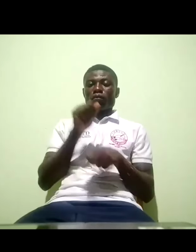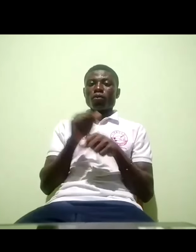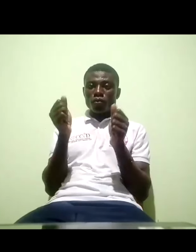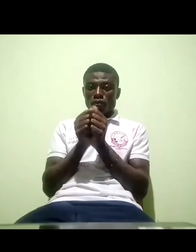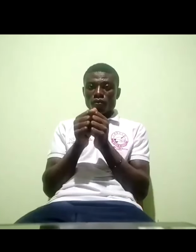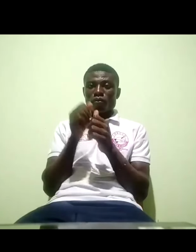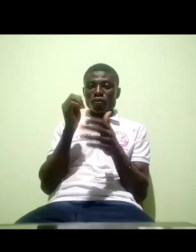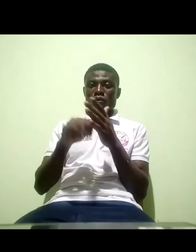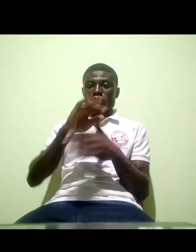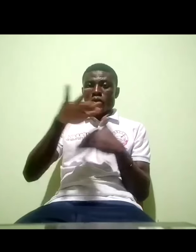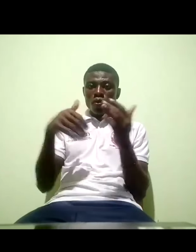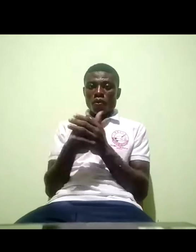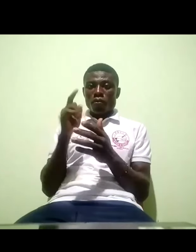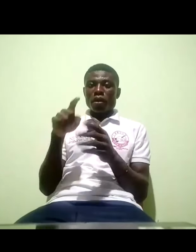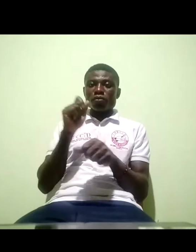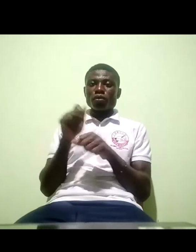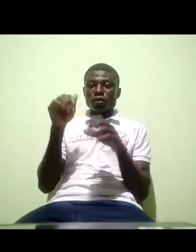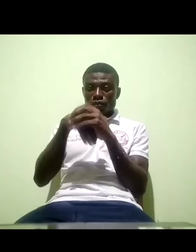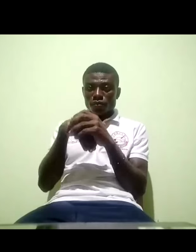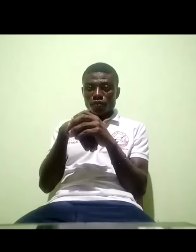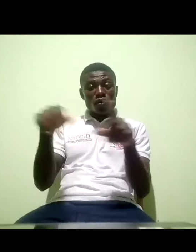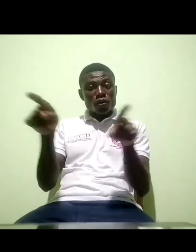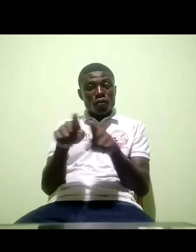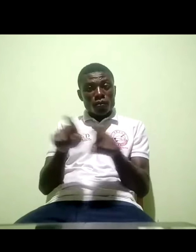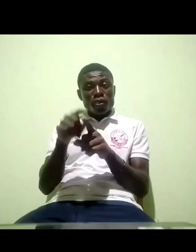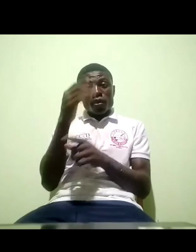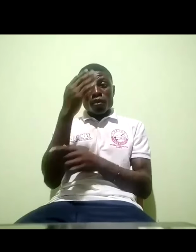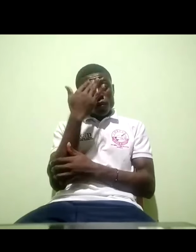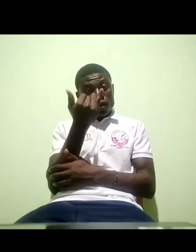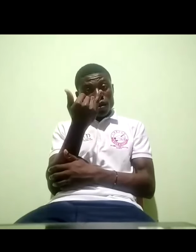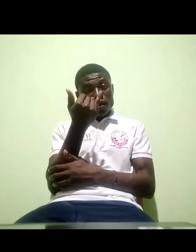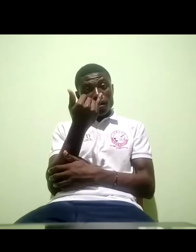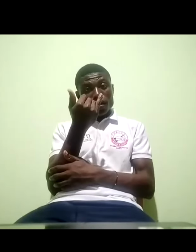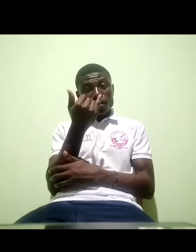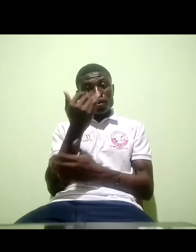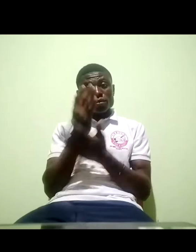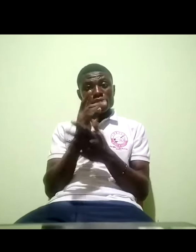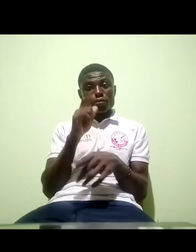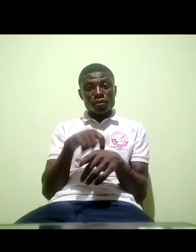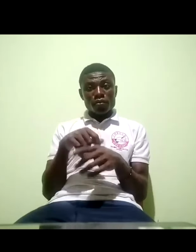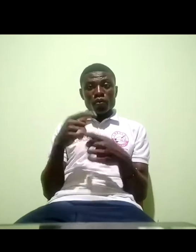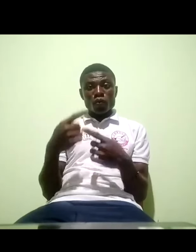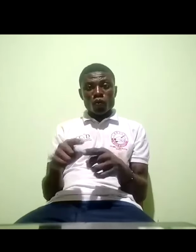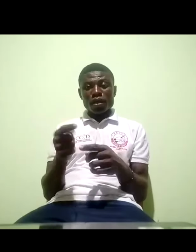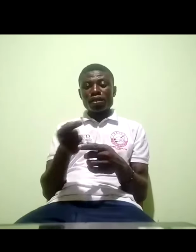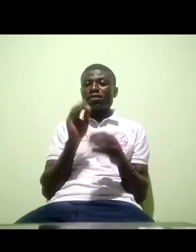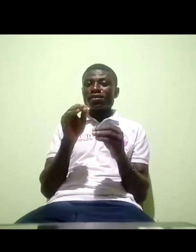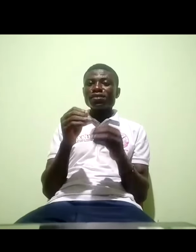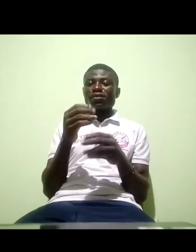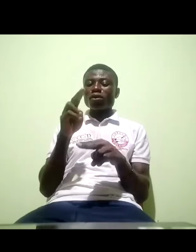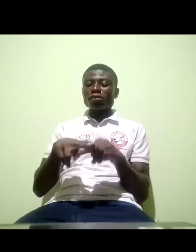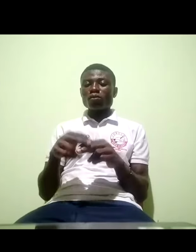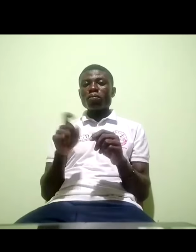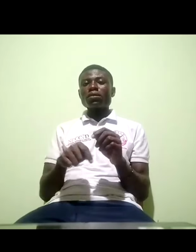involved physically somewhere. Or if some, because that's why we see that the kids sometimes maybe doing tuck tuck tuck tuck, like something like